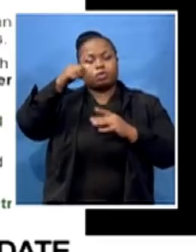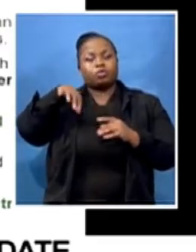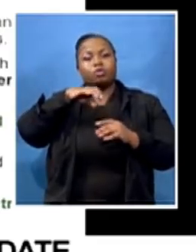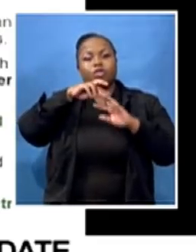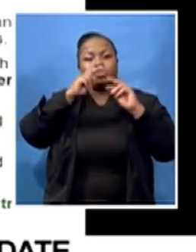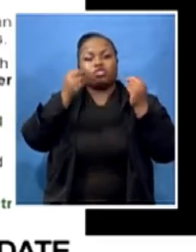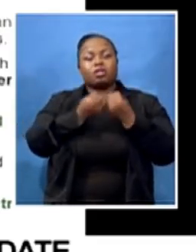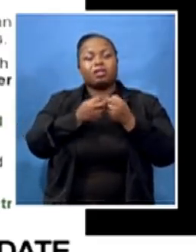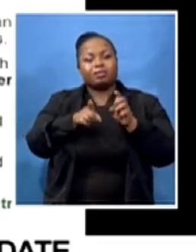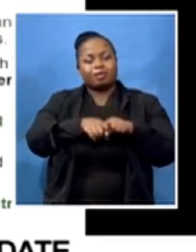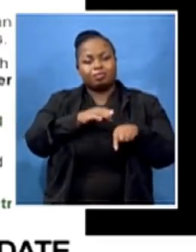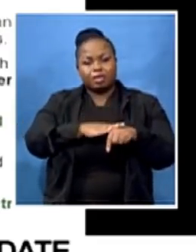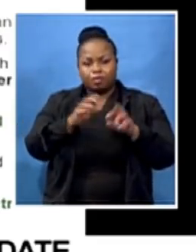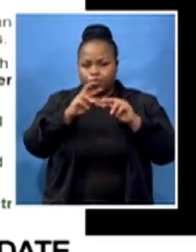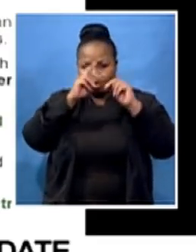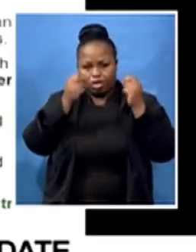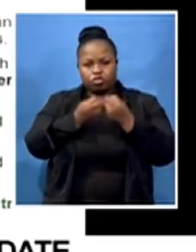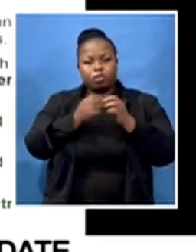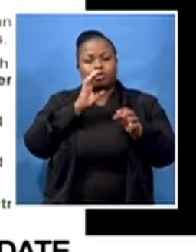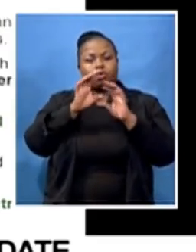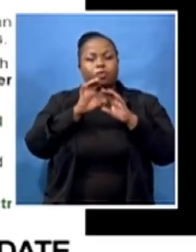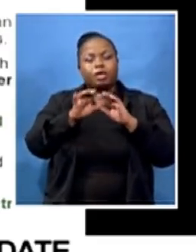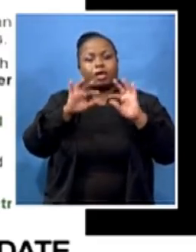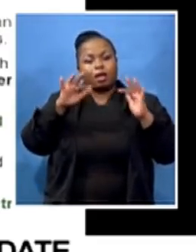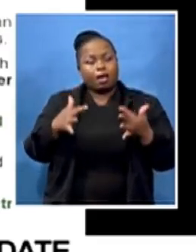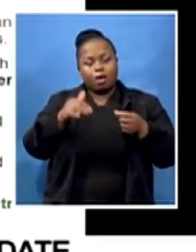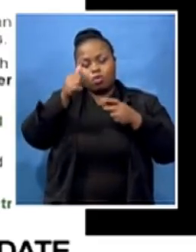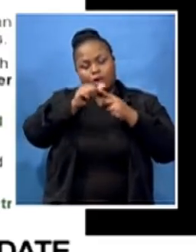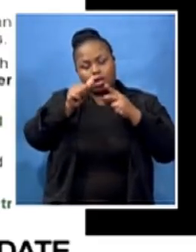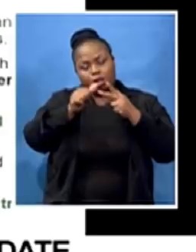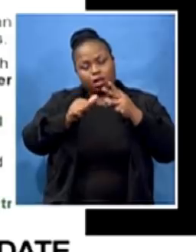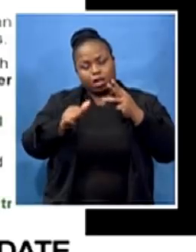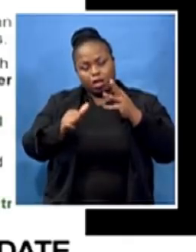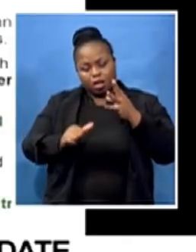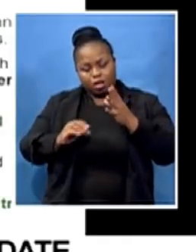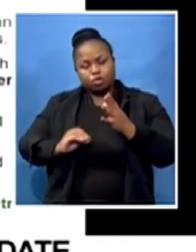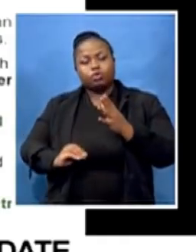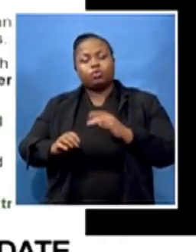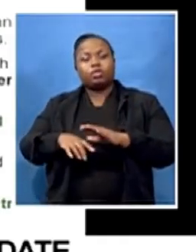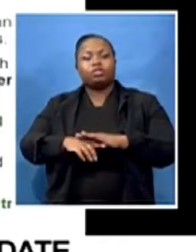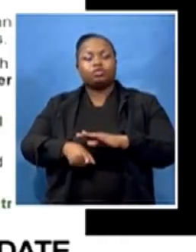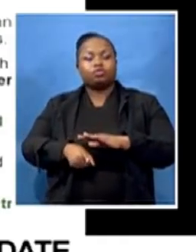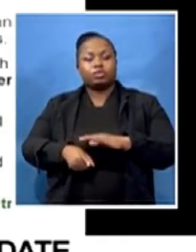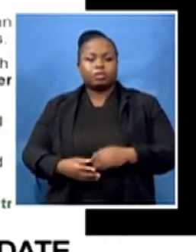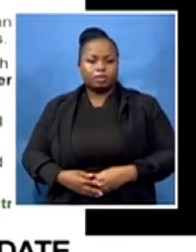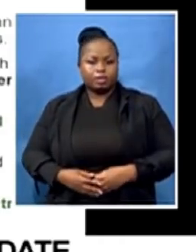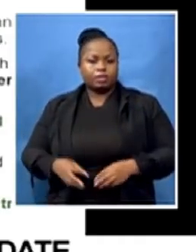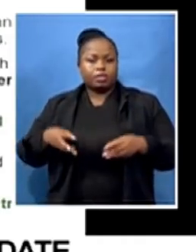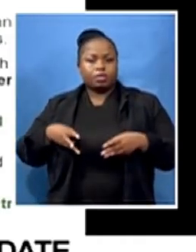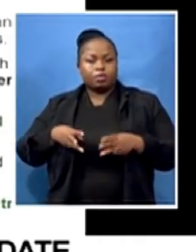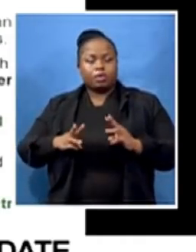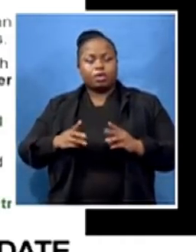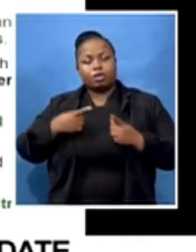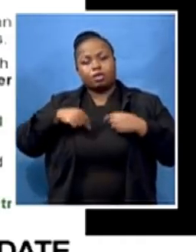is based on aggressive communication so that our population can